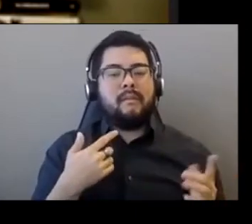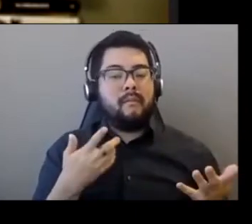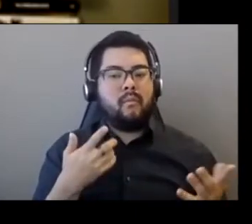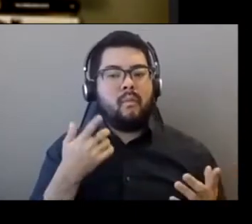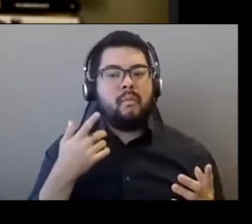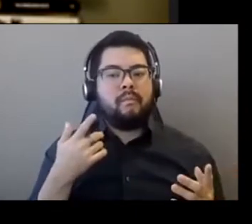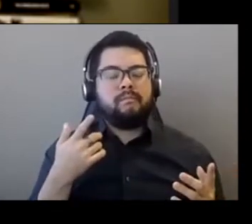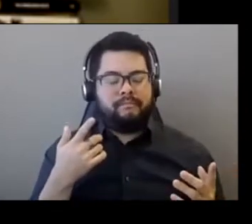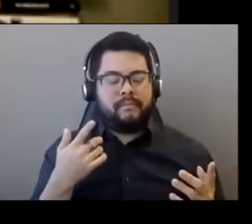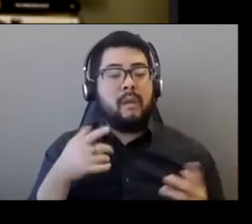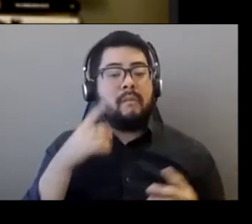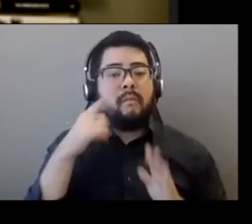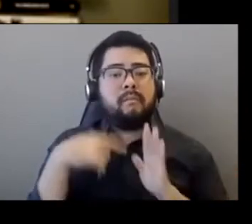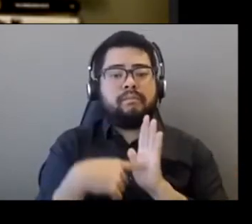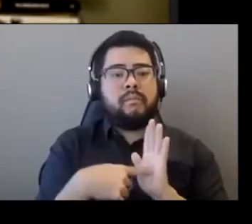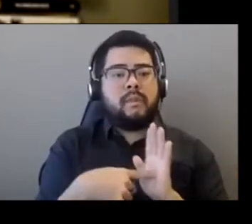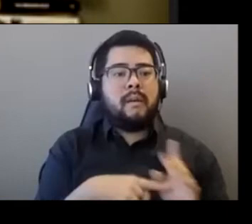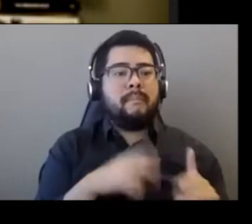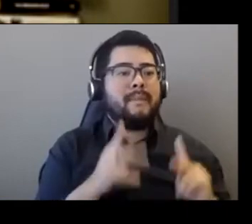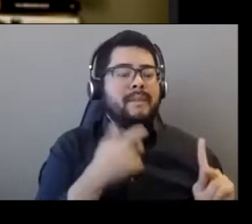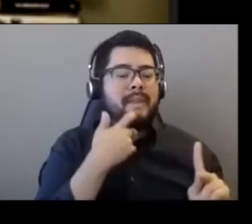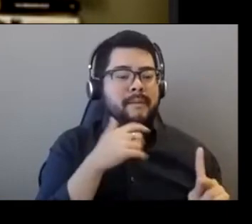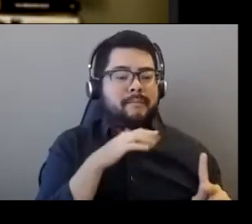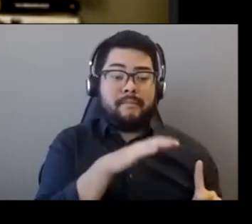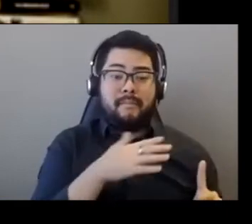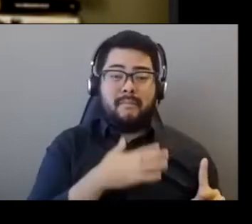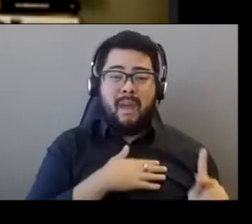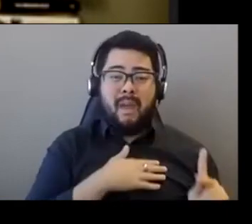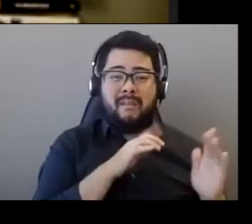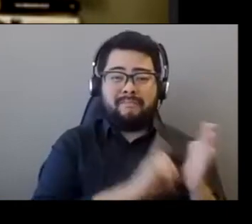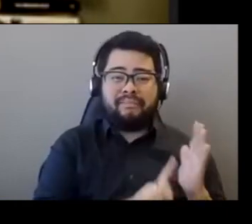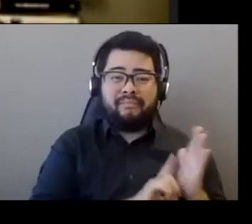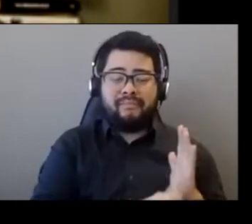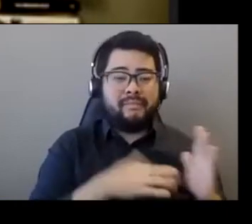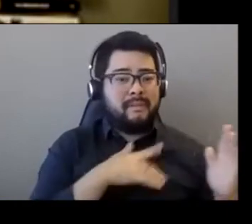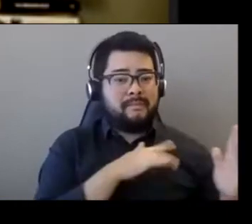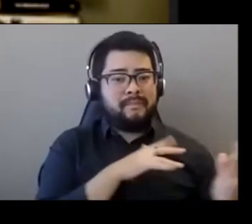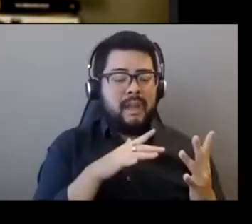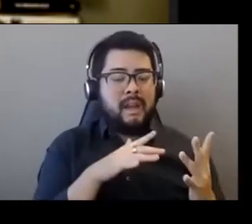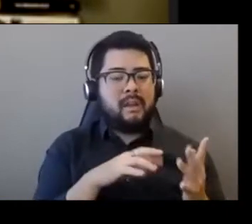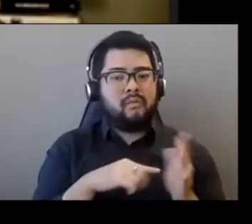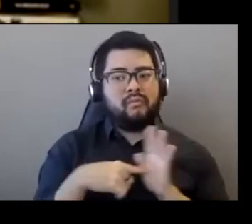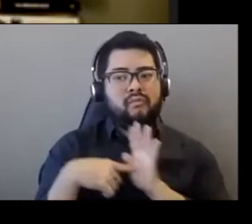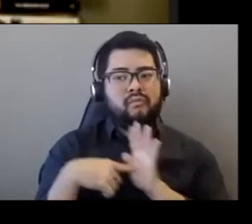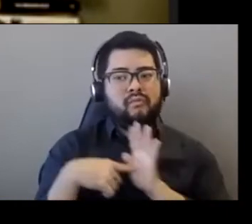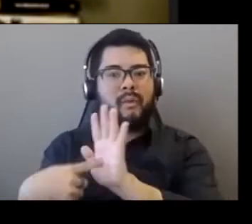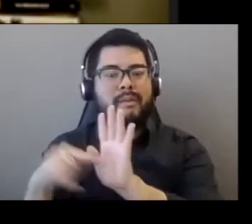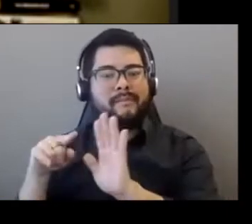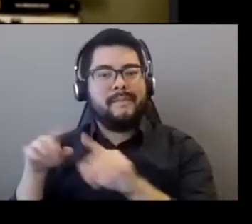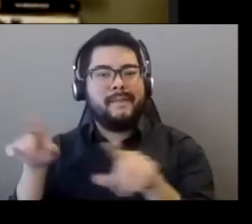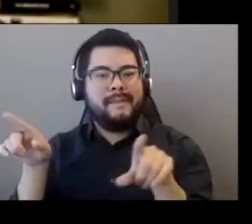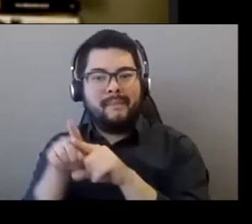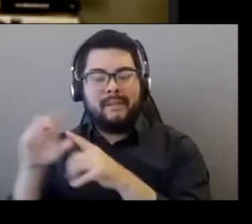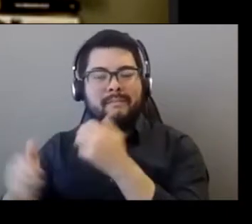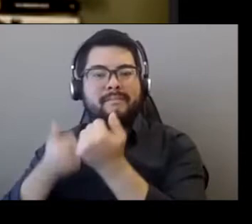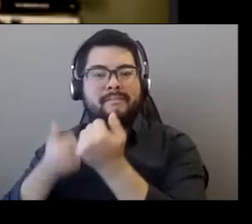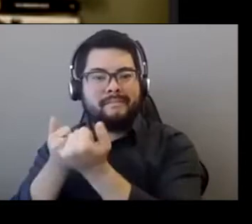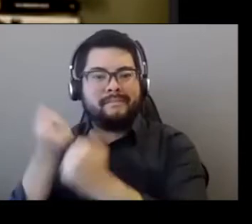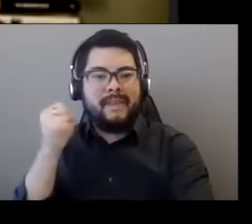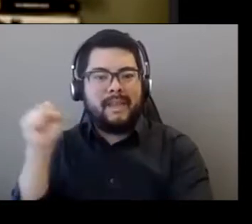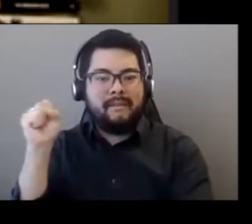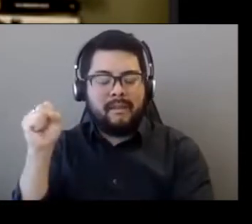know, saying that my scholarship is my activism, each of the offices is staffed by members